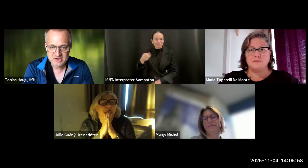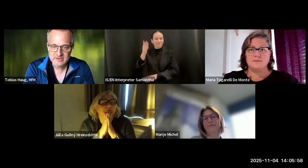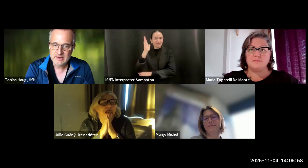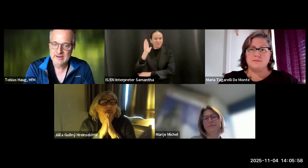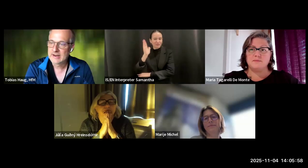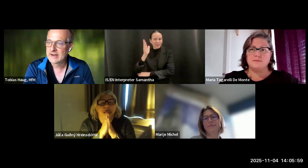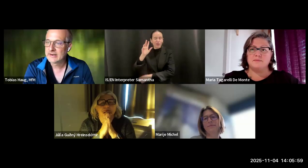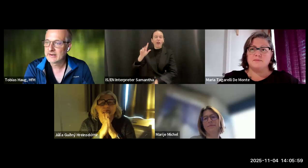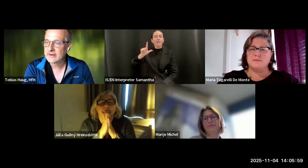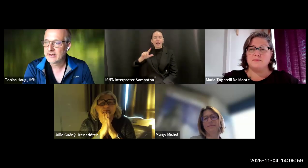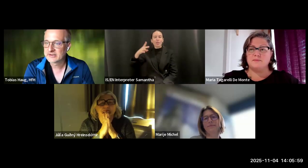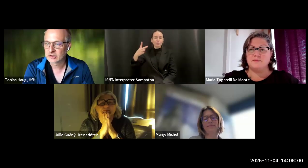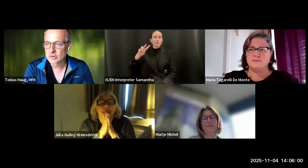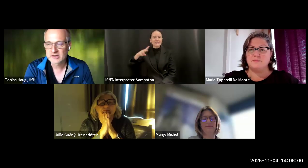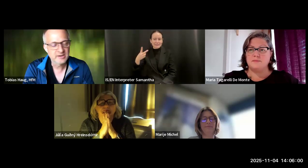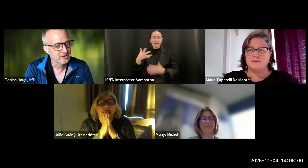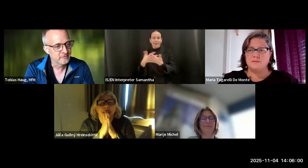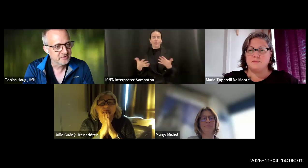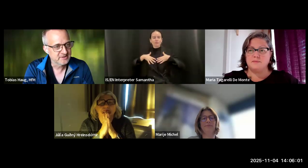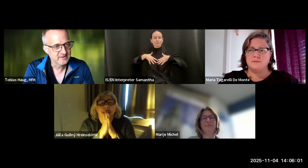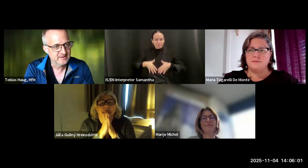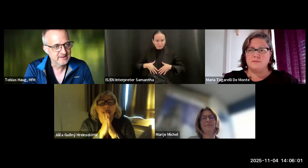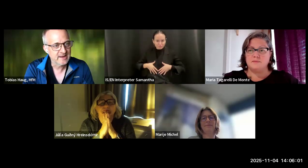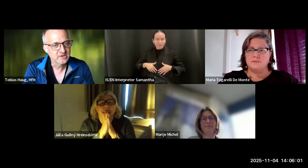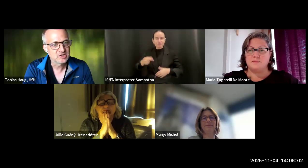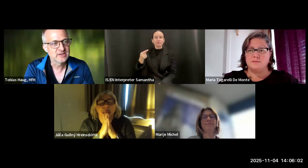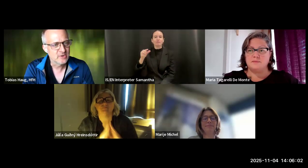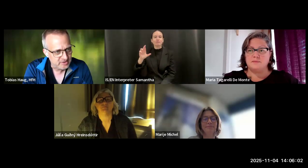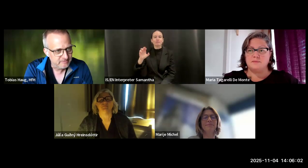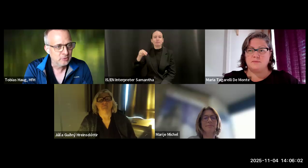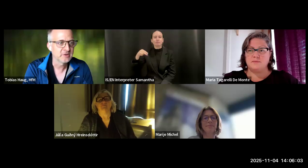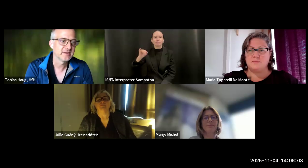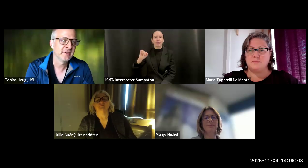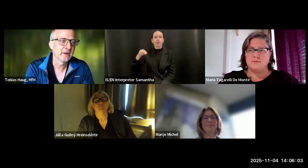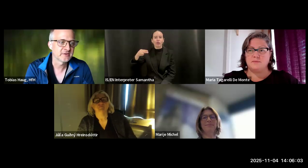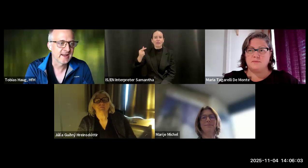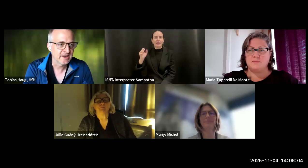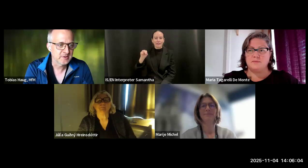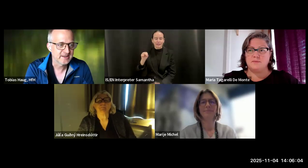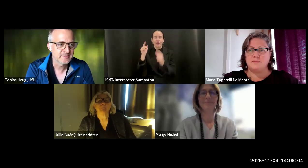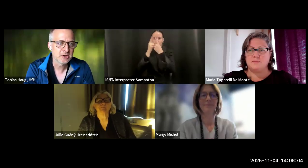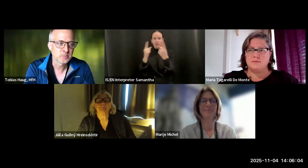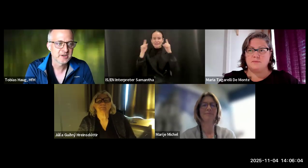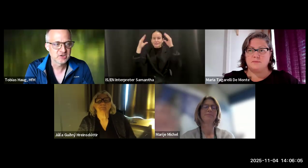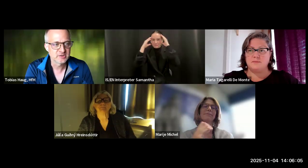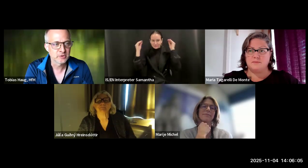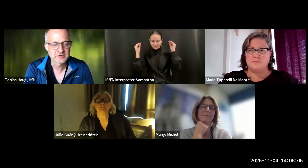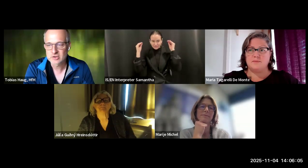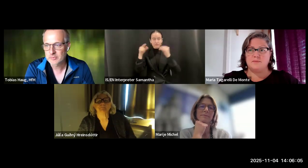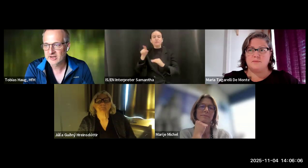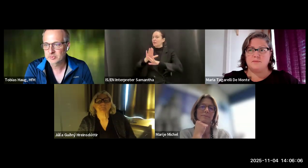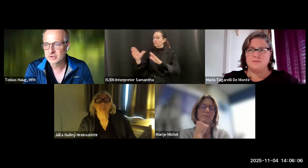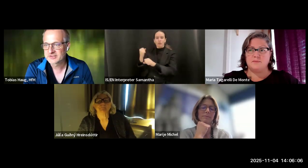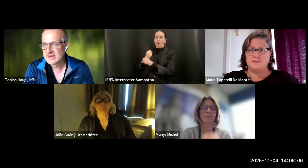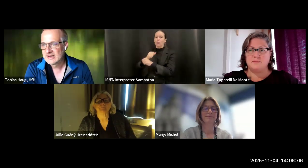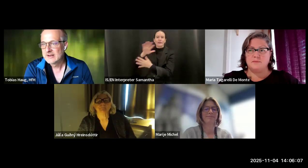language acquisition at Groningen University, the Netherlands. She's not involved in the field of sign language assessment, but she's one